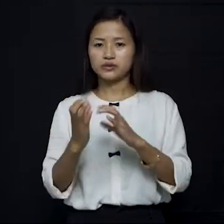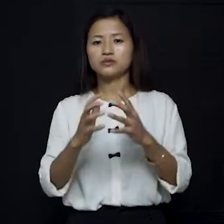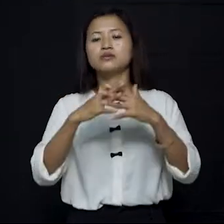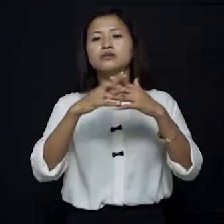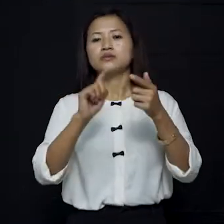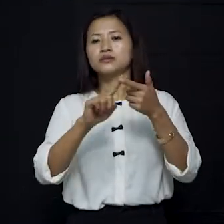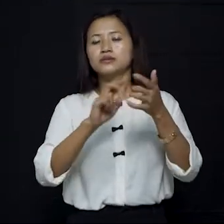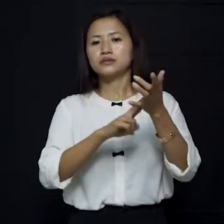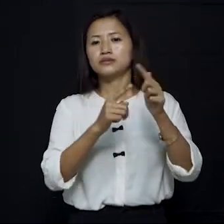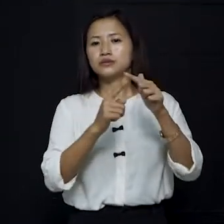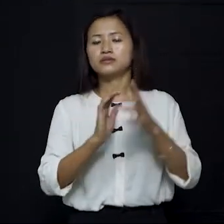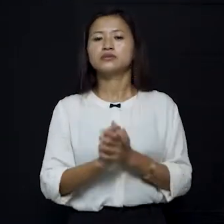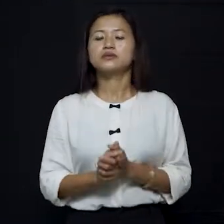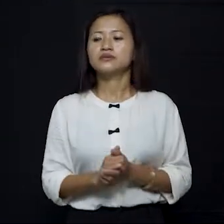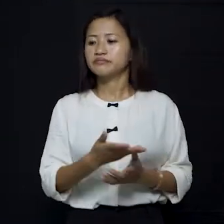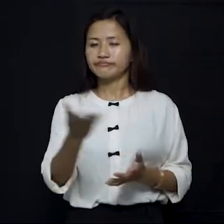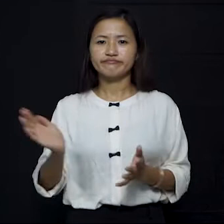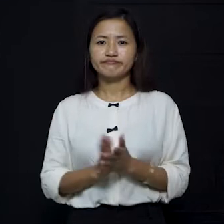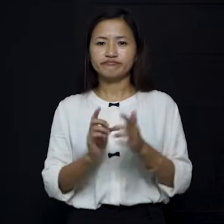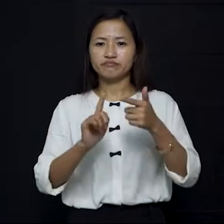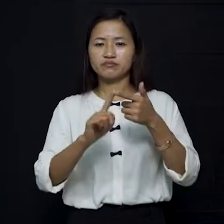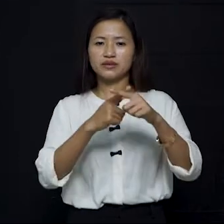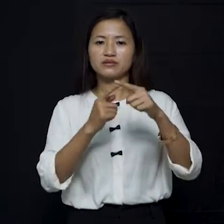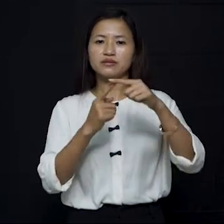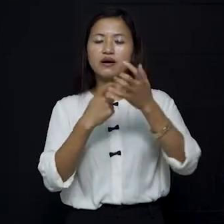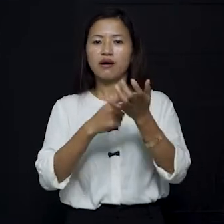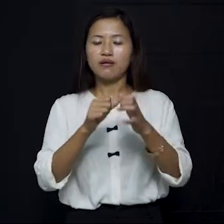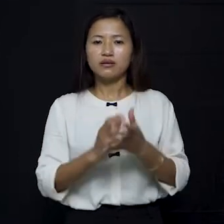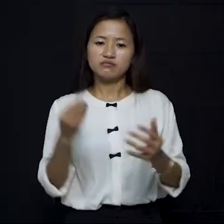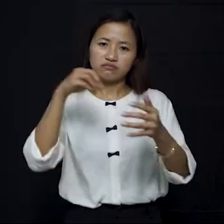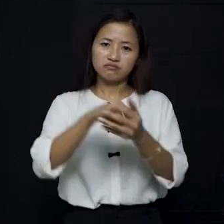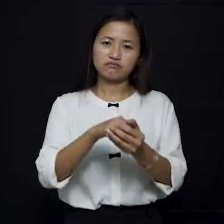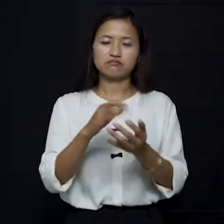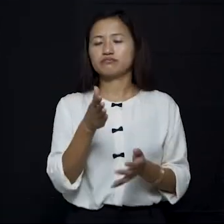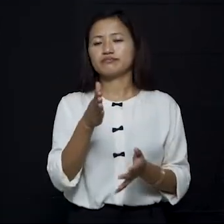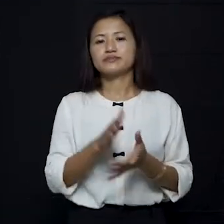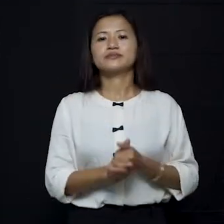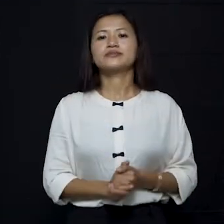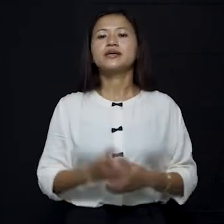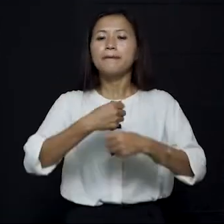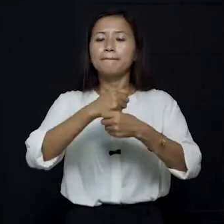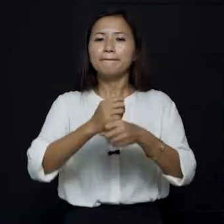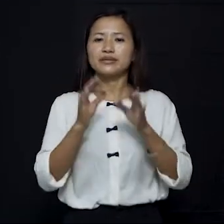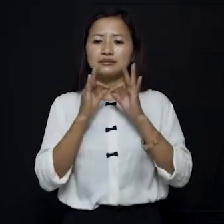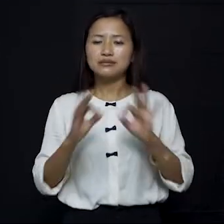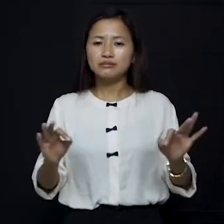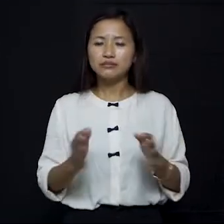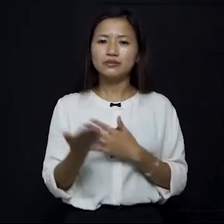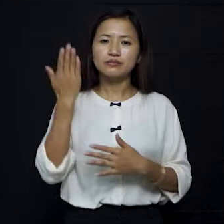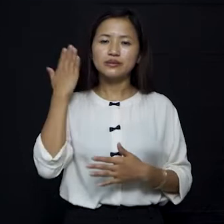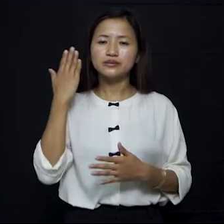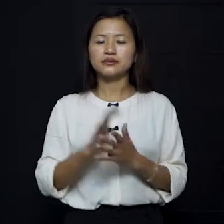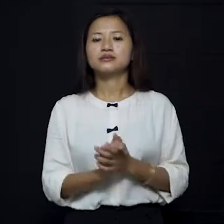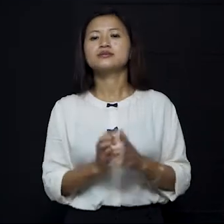the verb and there need not be any extra formulas to be added here. And so that makes a simple past tense as